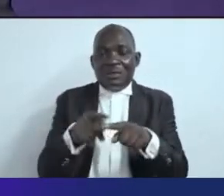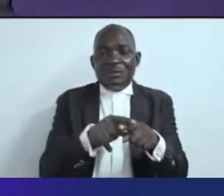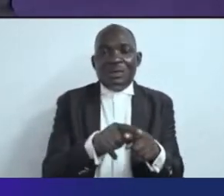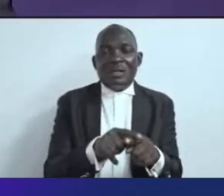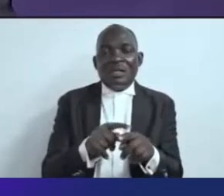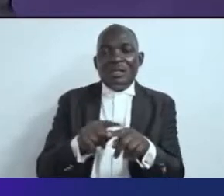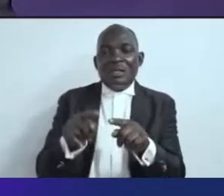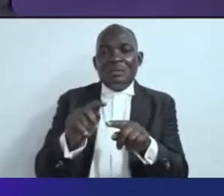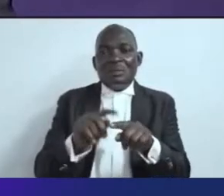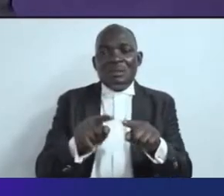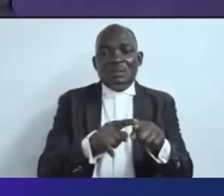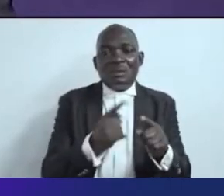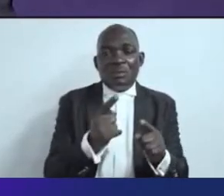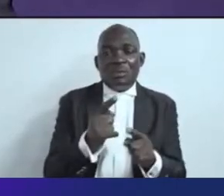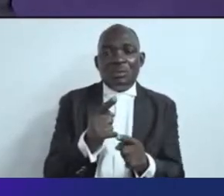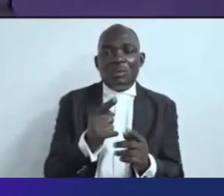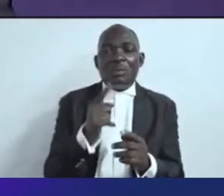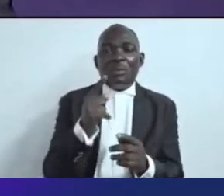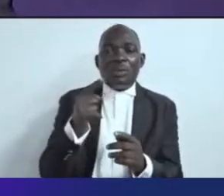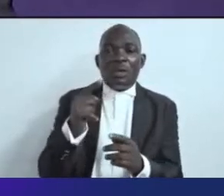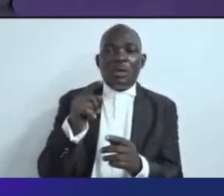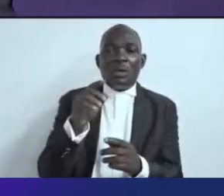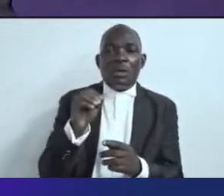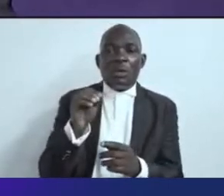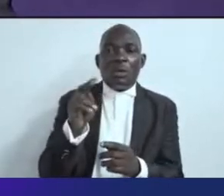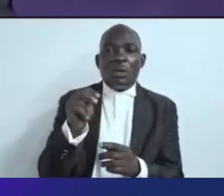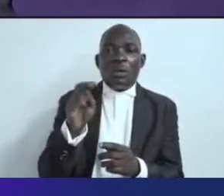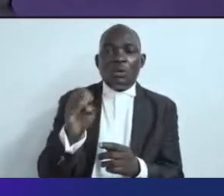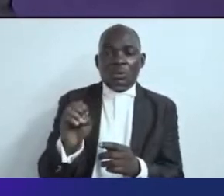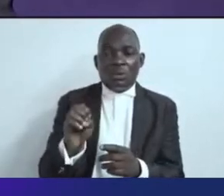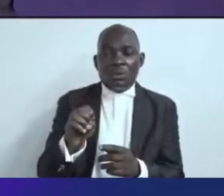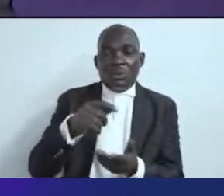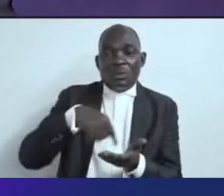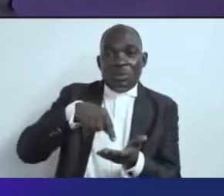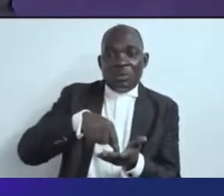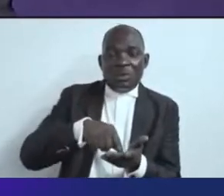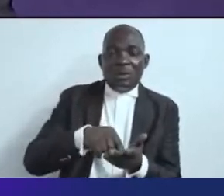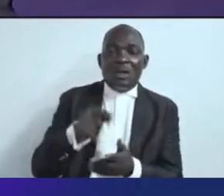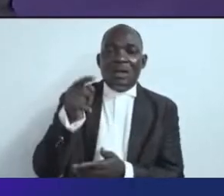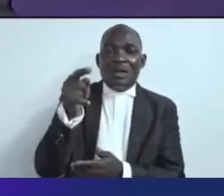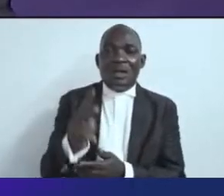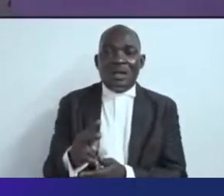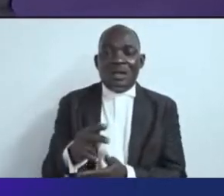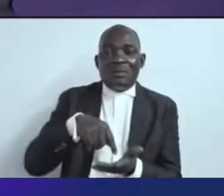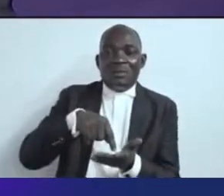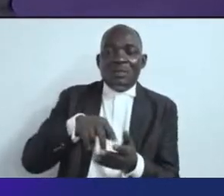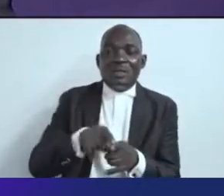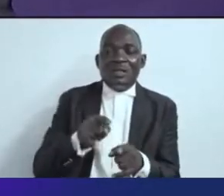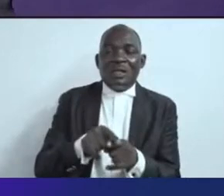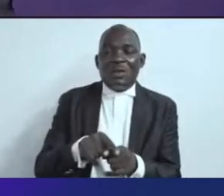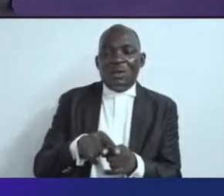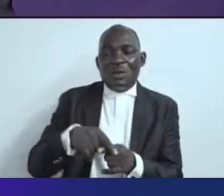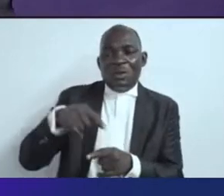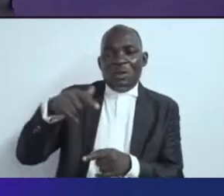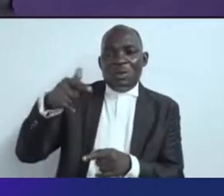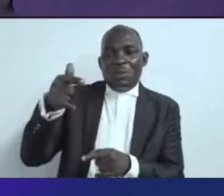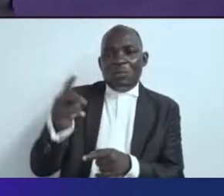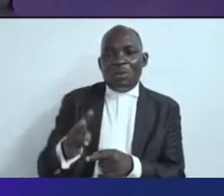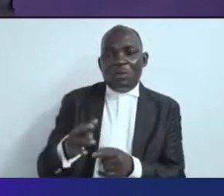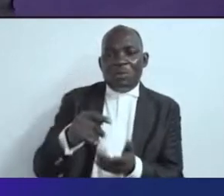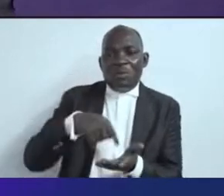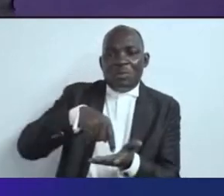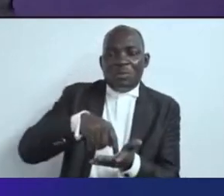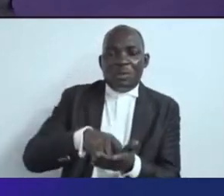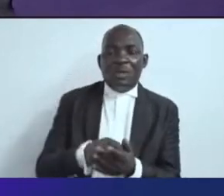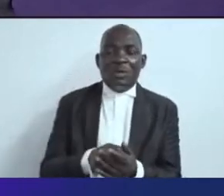units. That is the 1 ounce coin, the half ounce coin, and the quarter ounce coin